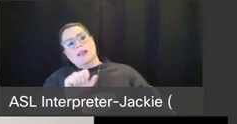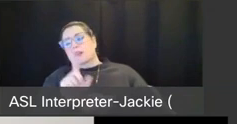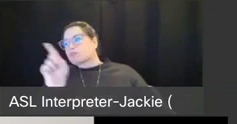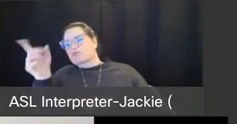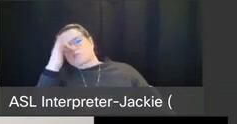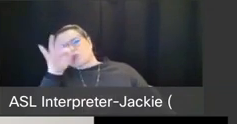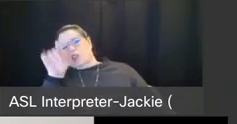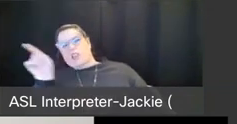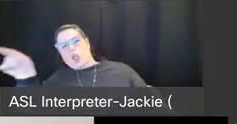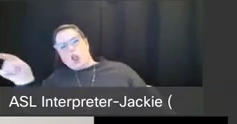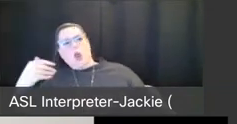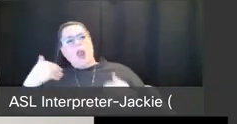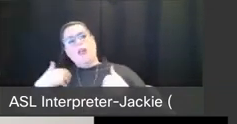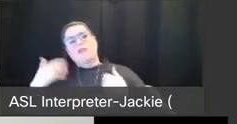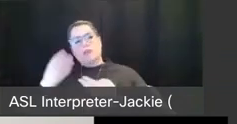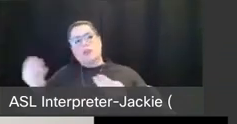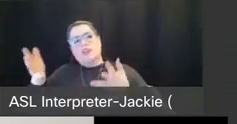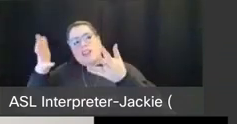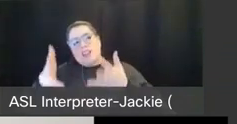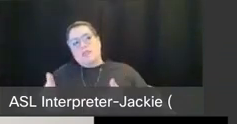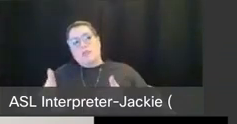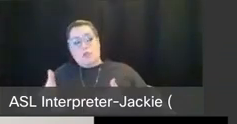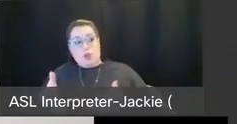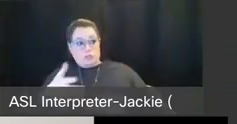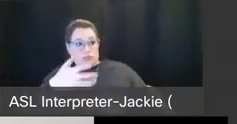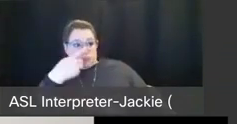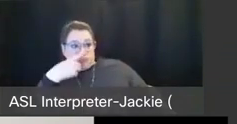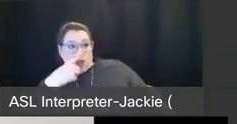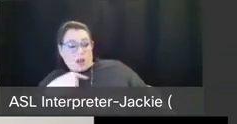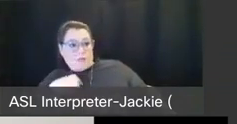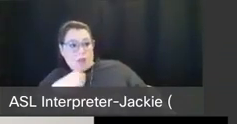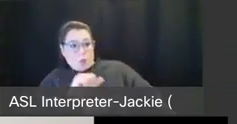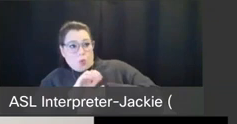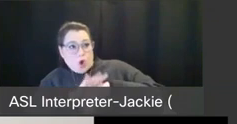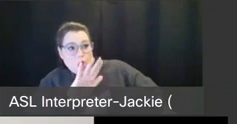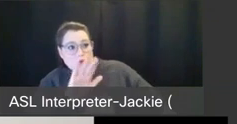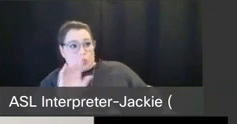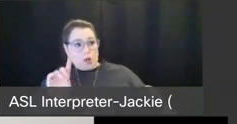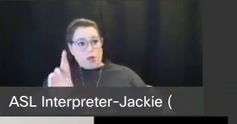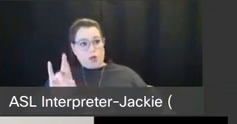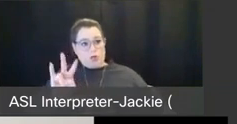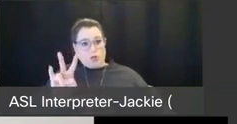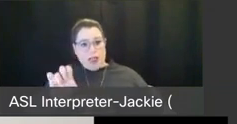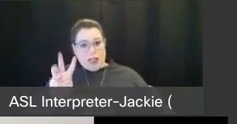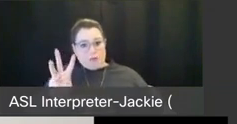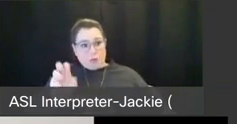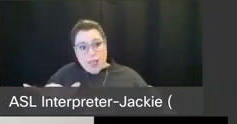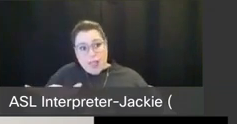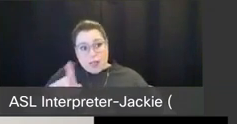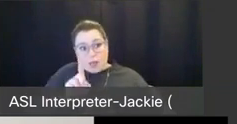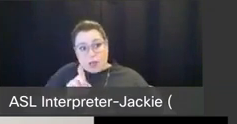got materials left over. Can I do your driveway? Do you need any kind of work? That's a red